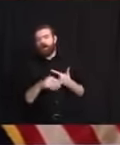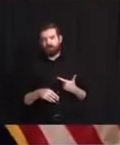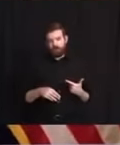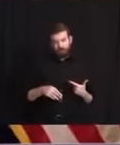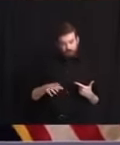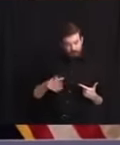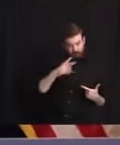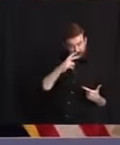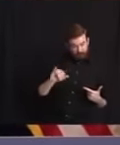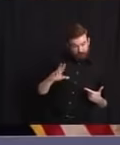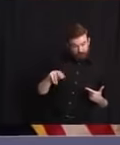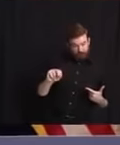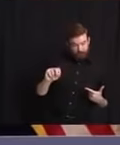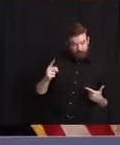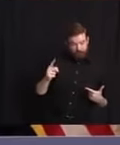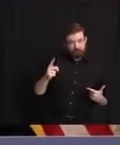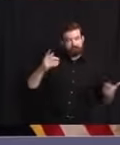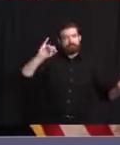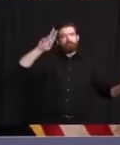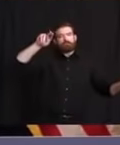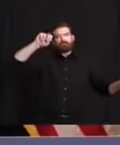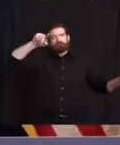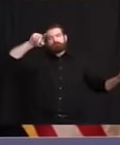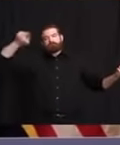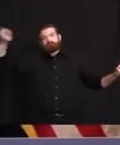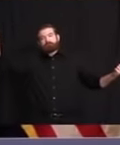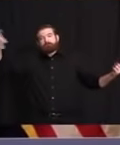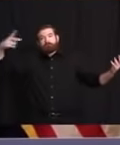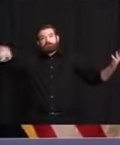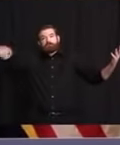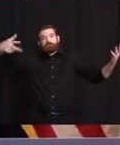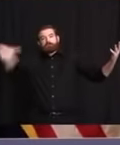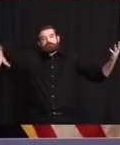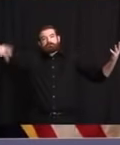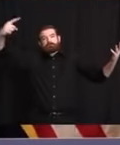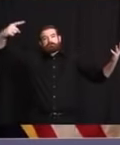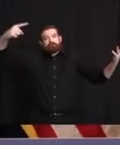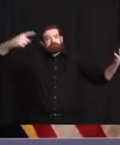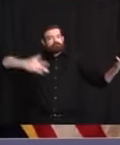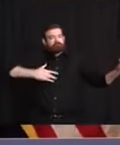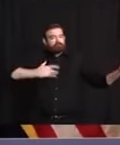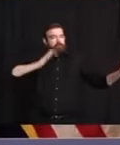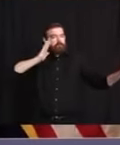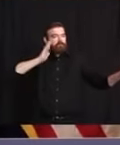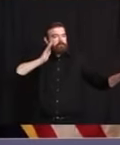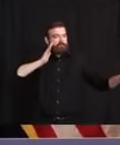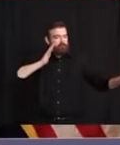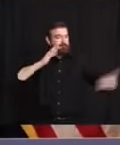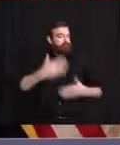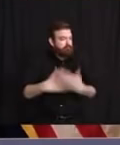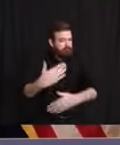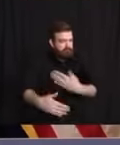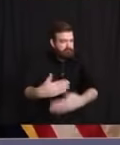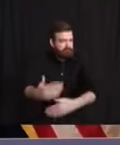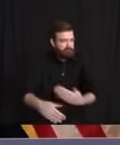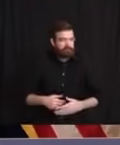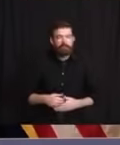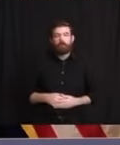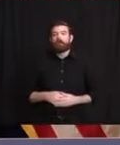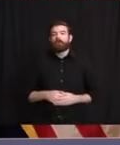will be within the next, my gut tells me, the next couple or 3 weeks. Thank you. Sir, do you have anything? No? You're